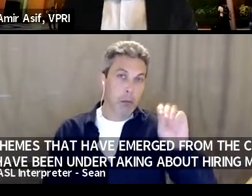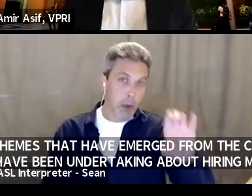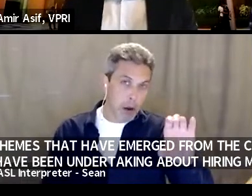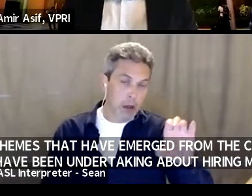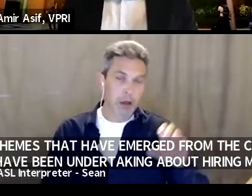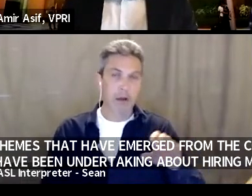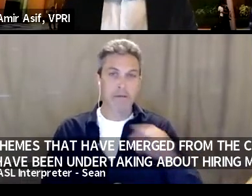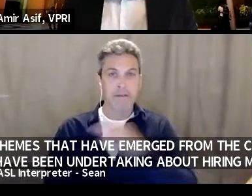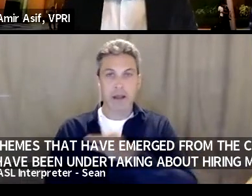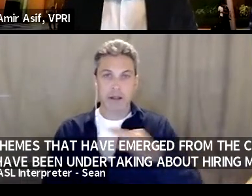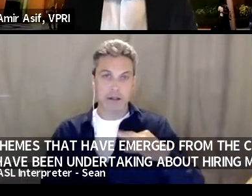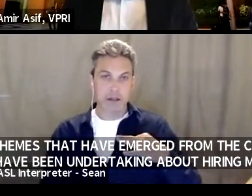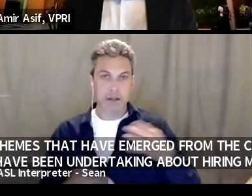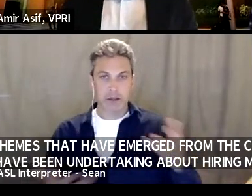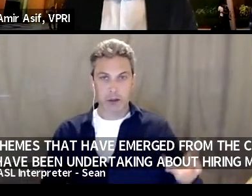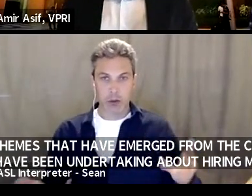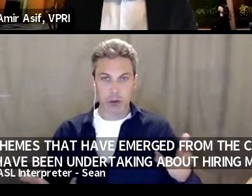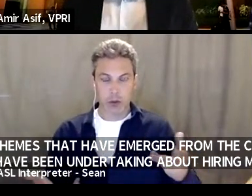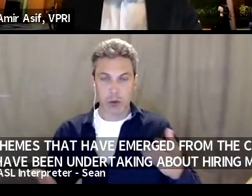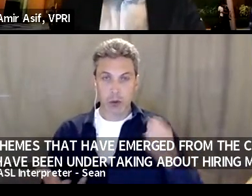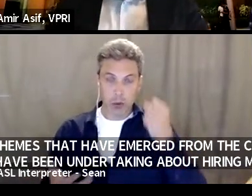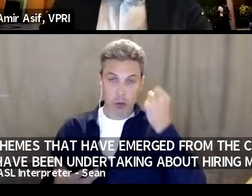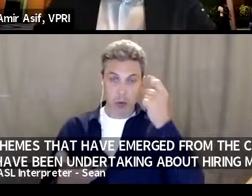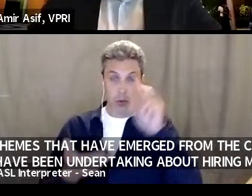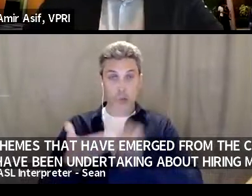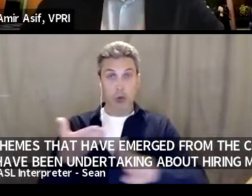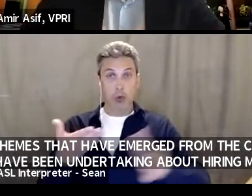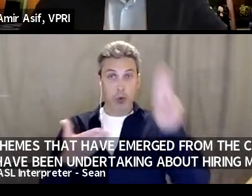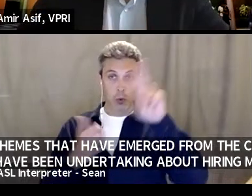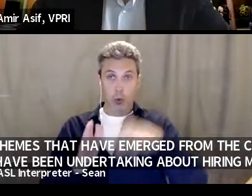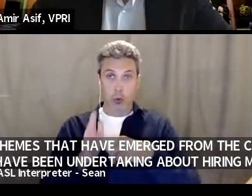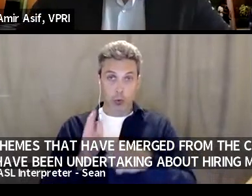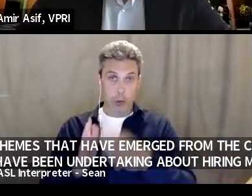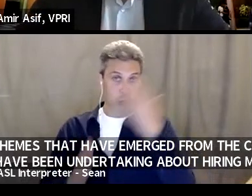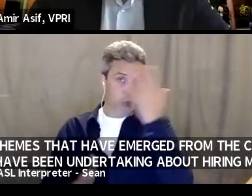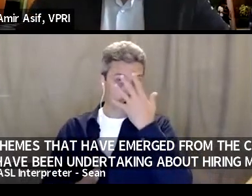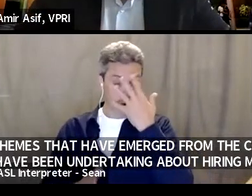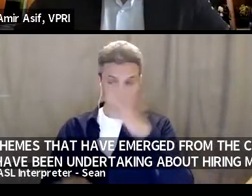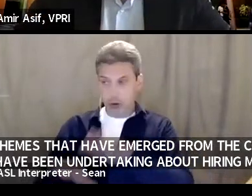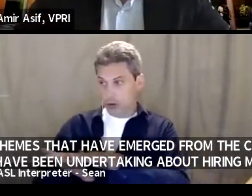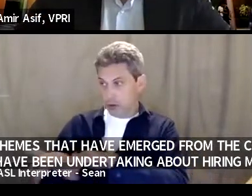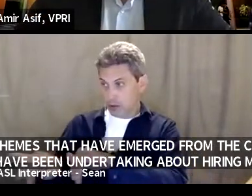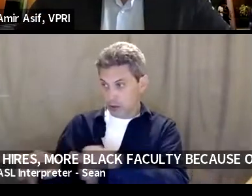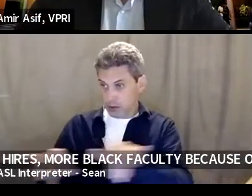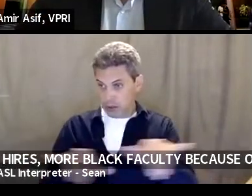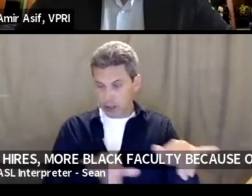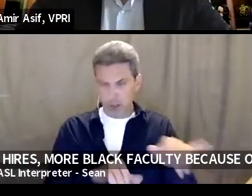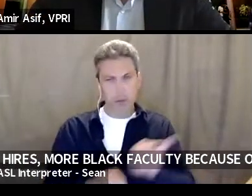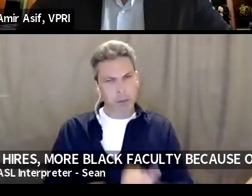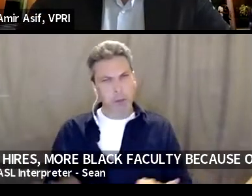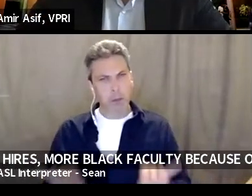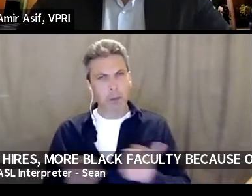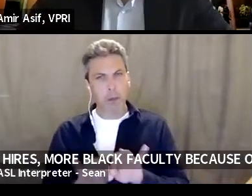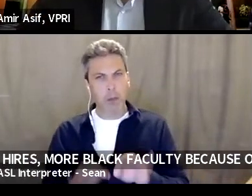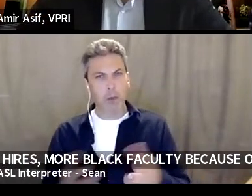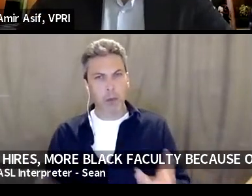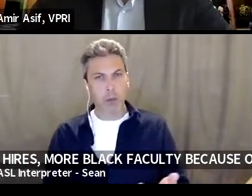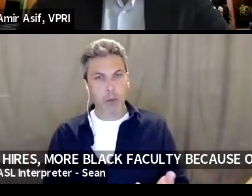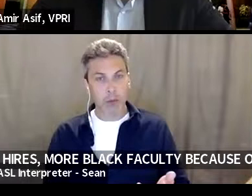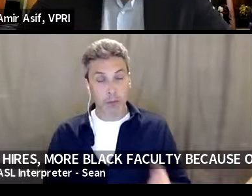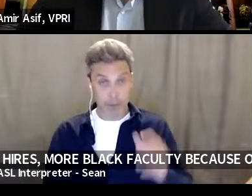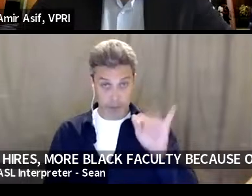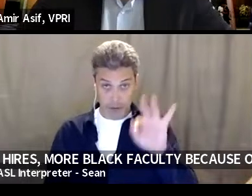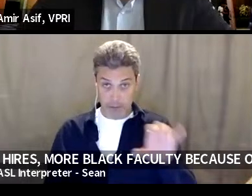course representation across the university matters. And if we do this well, we can not only increase